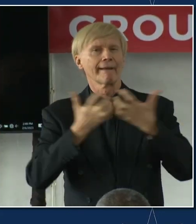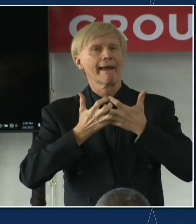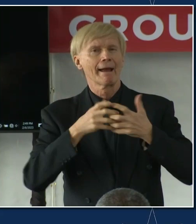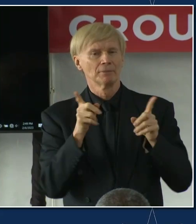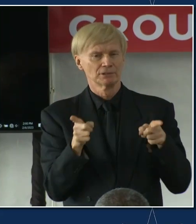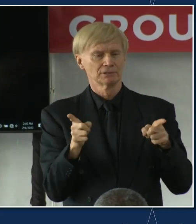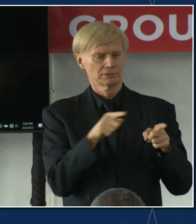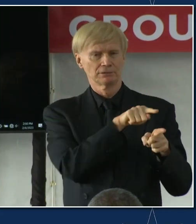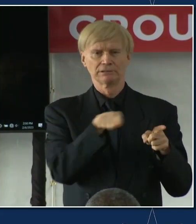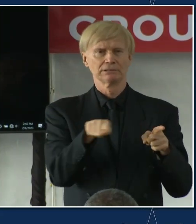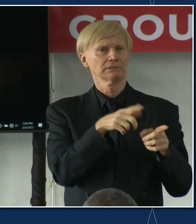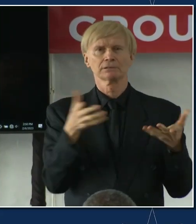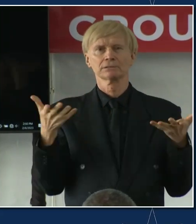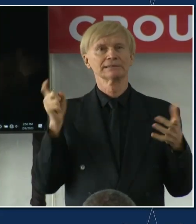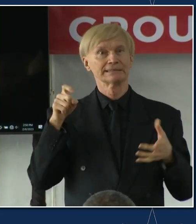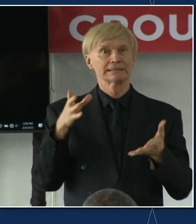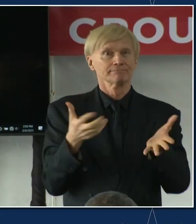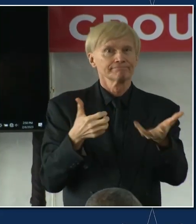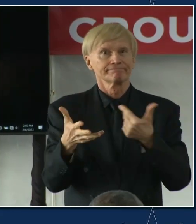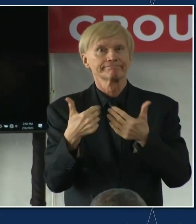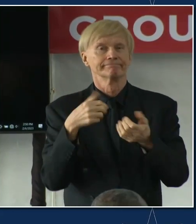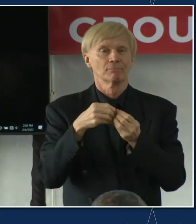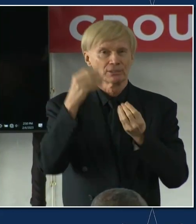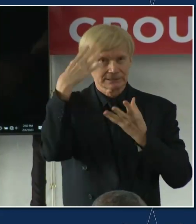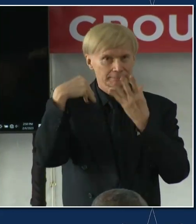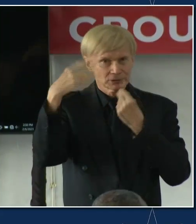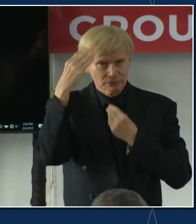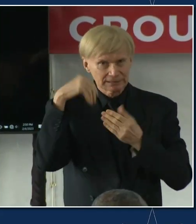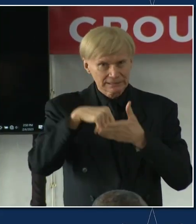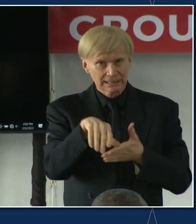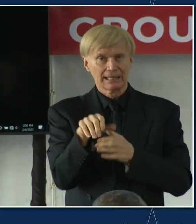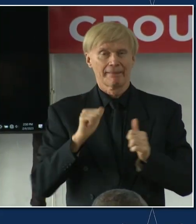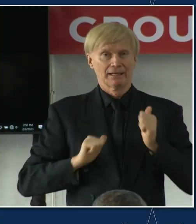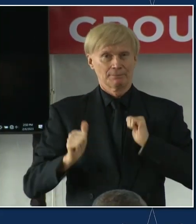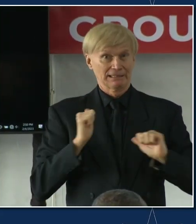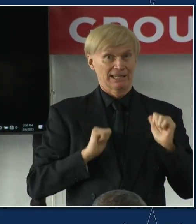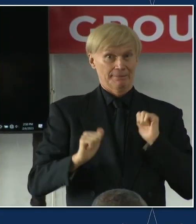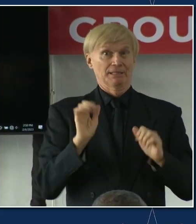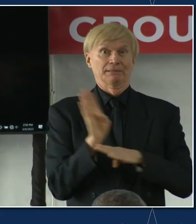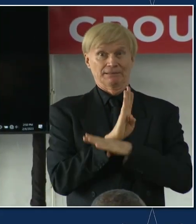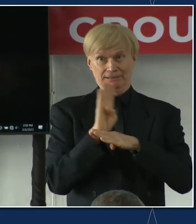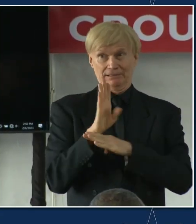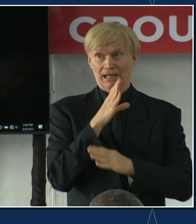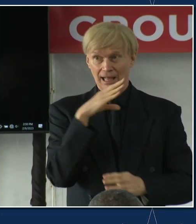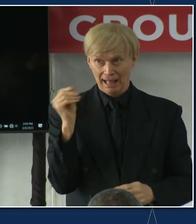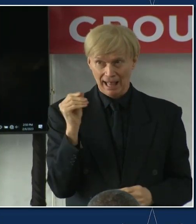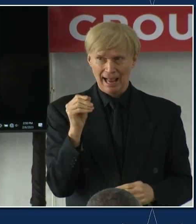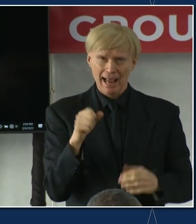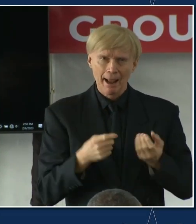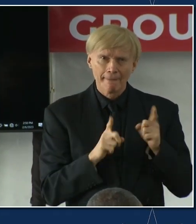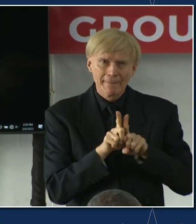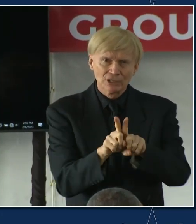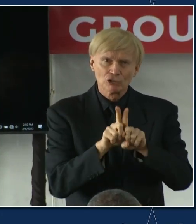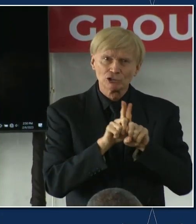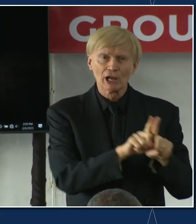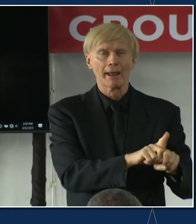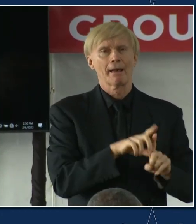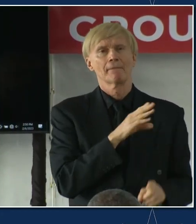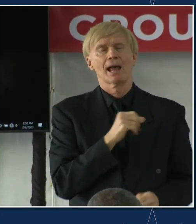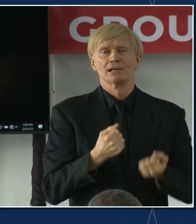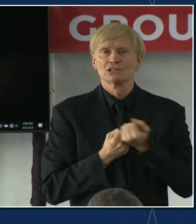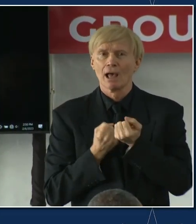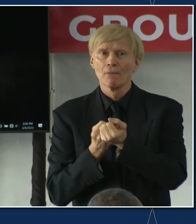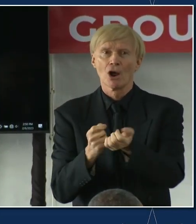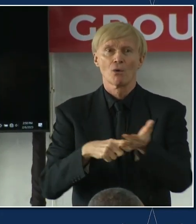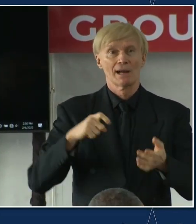real-world experience in the entertainment industry and find the crucial mentorship and support that they need from industry professionals as